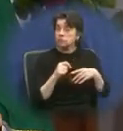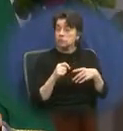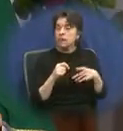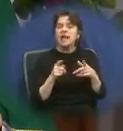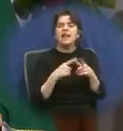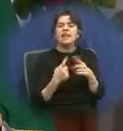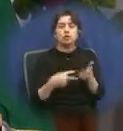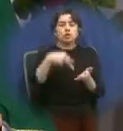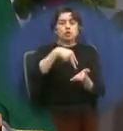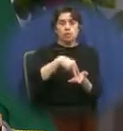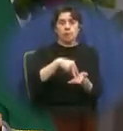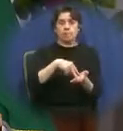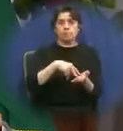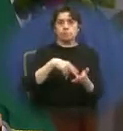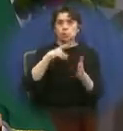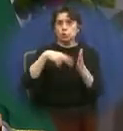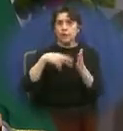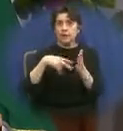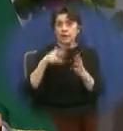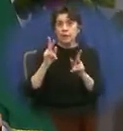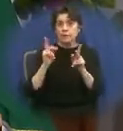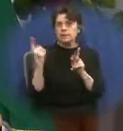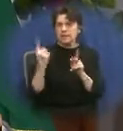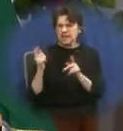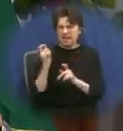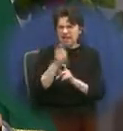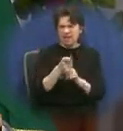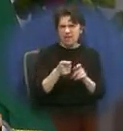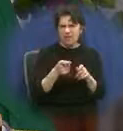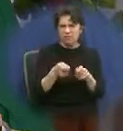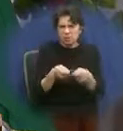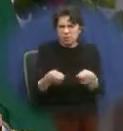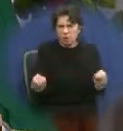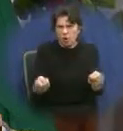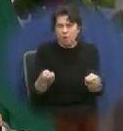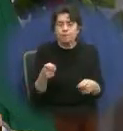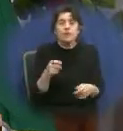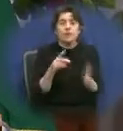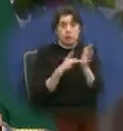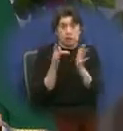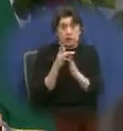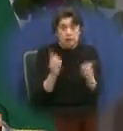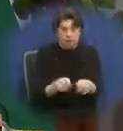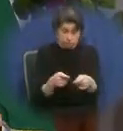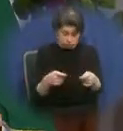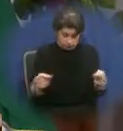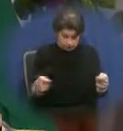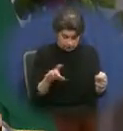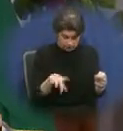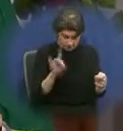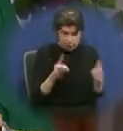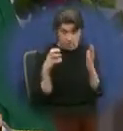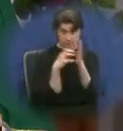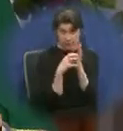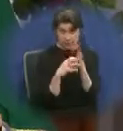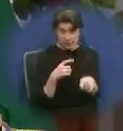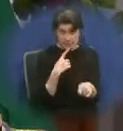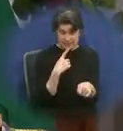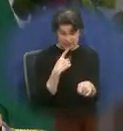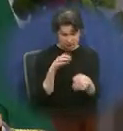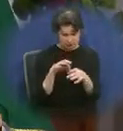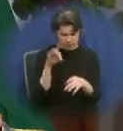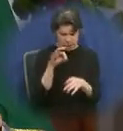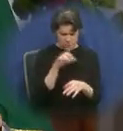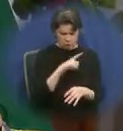and was handed a scroll of the prophet Isaiah. He unrolled the scroll and found the passage where it was written, "The Spirit of the Lord